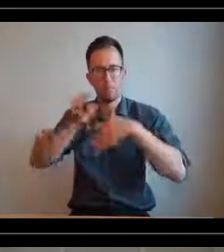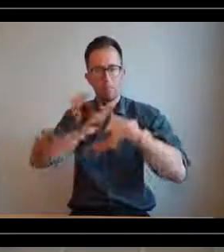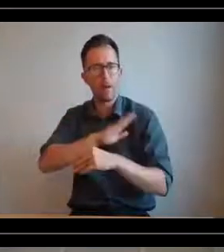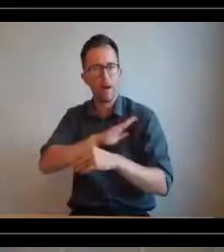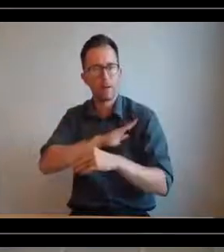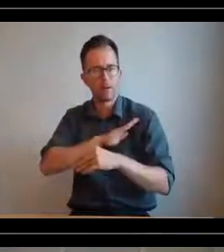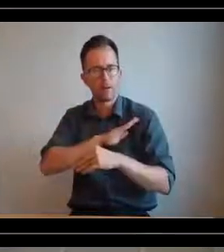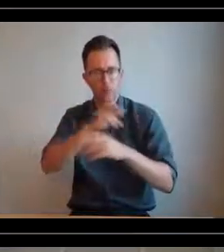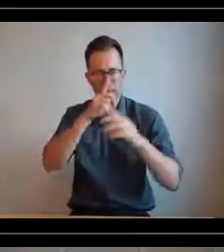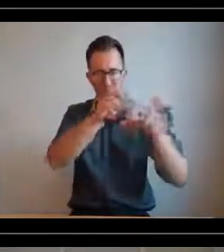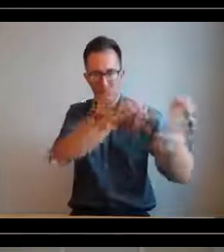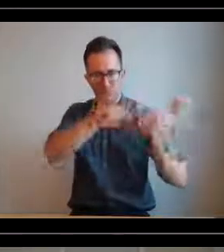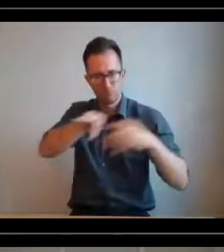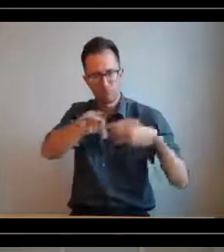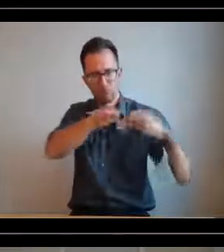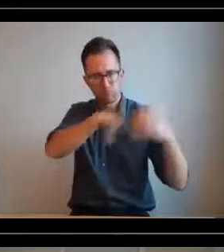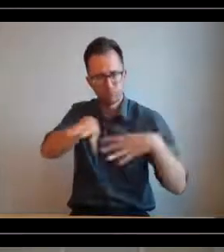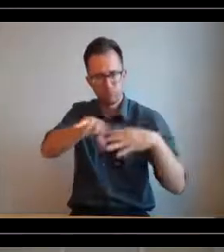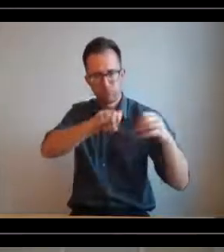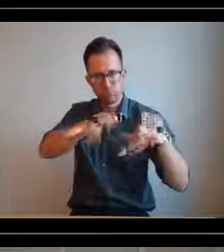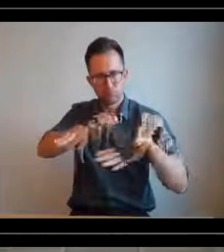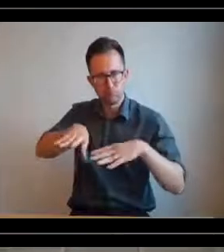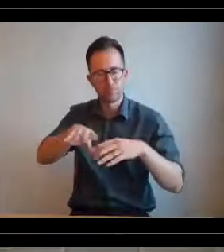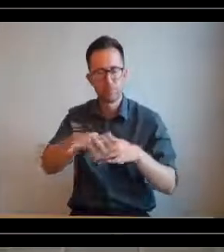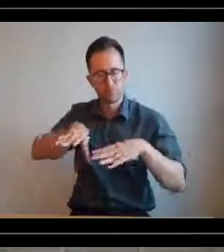into that area, that's what we will do.